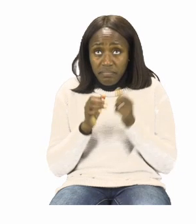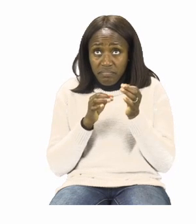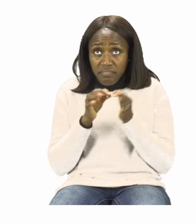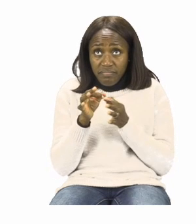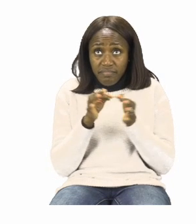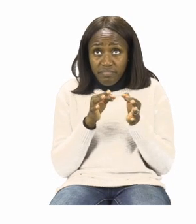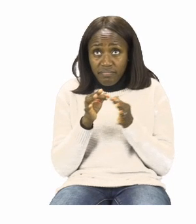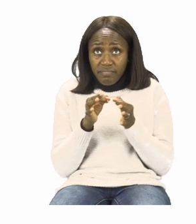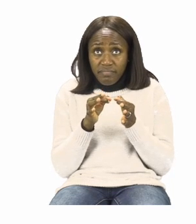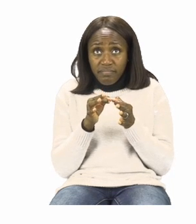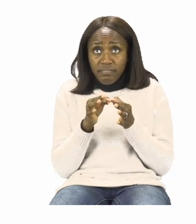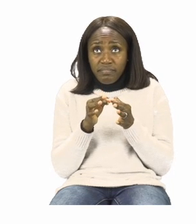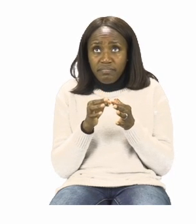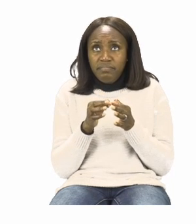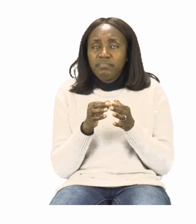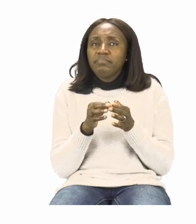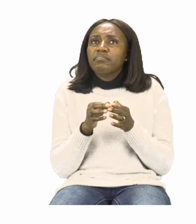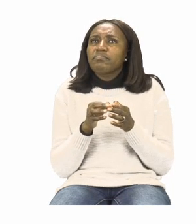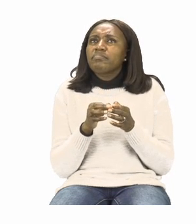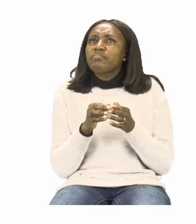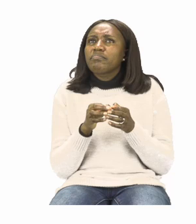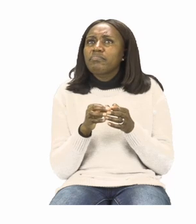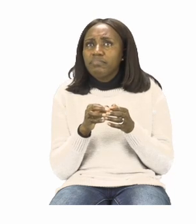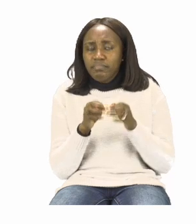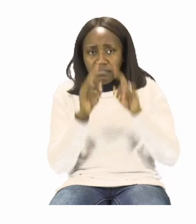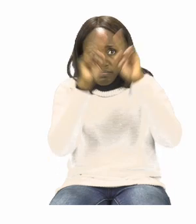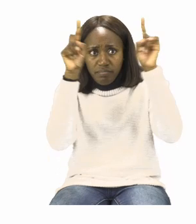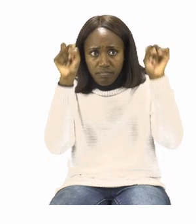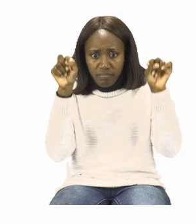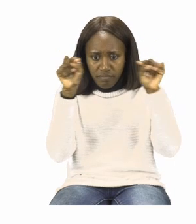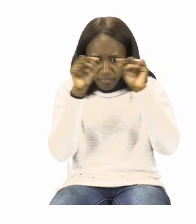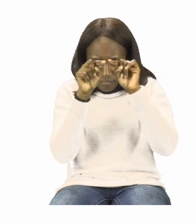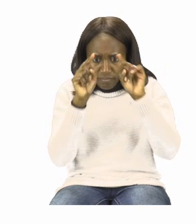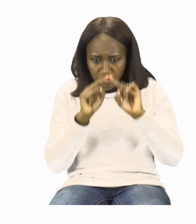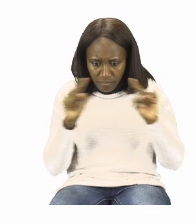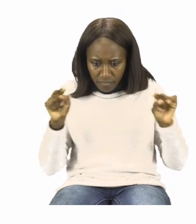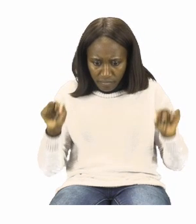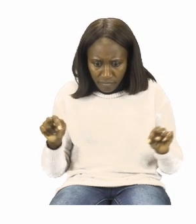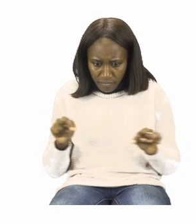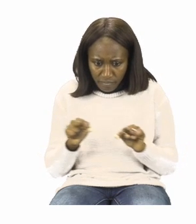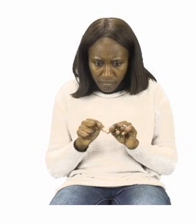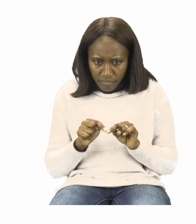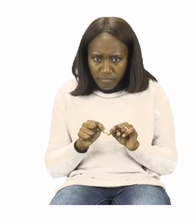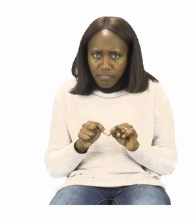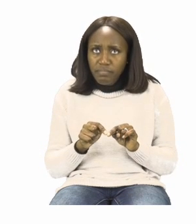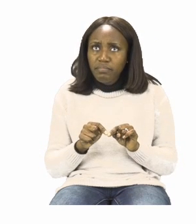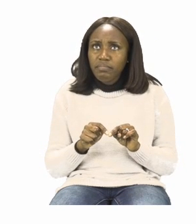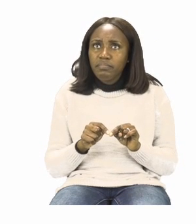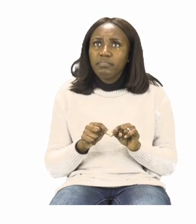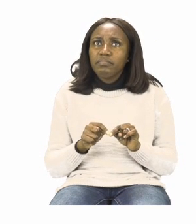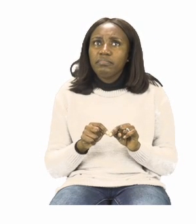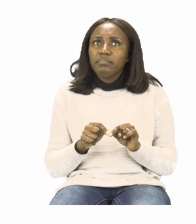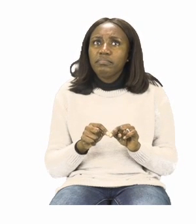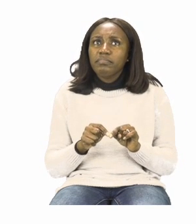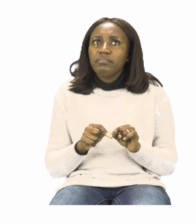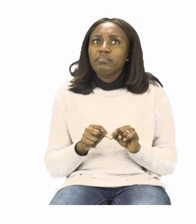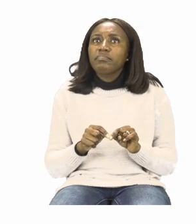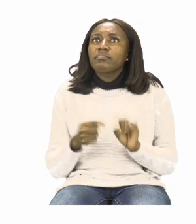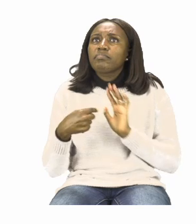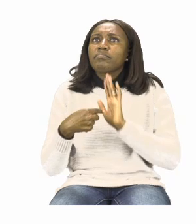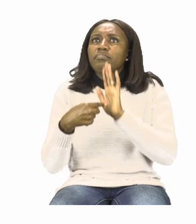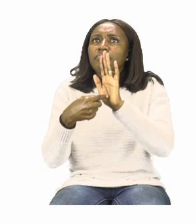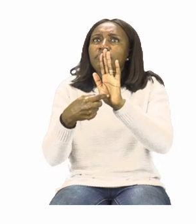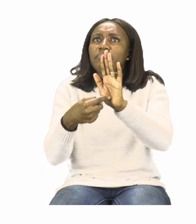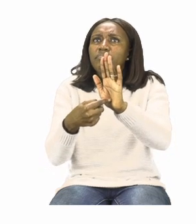booklet, identify with a cross the correct picture when